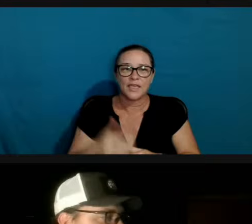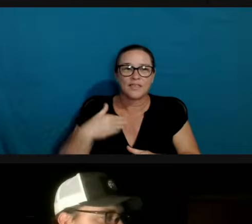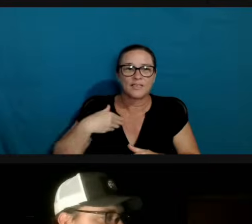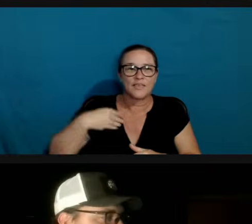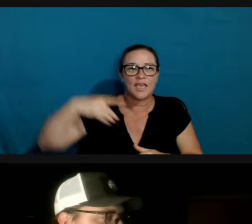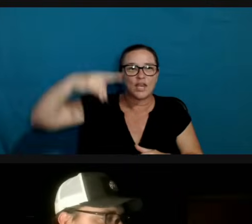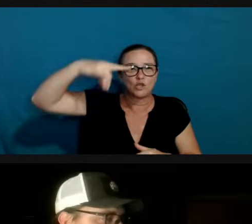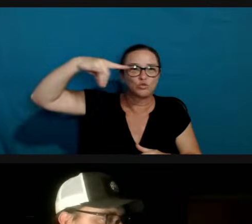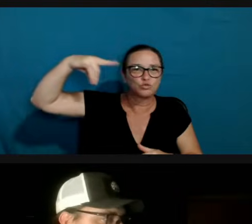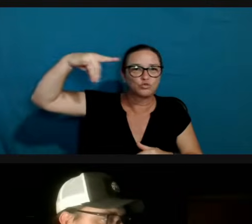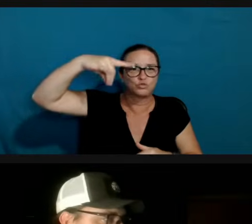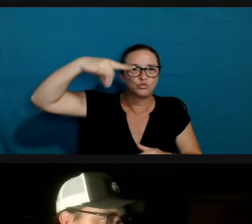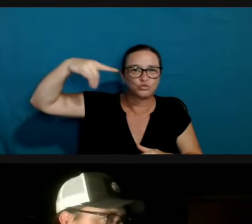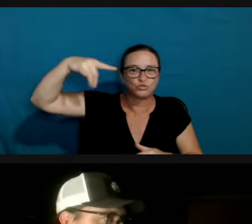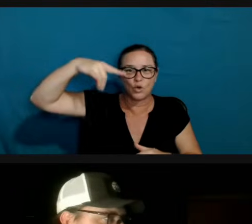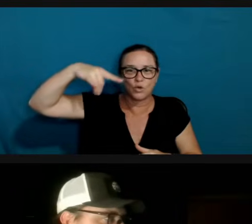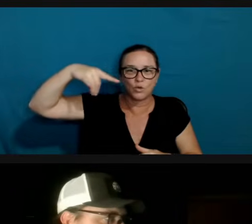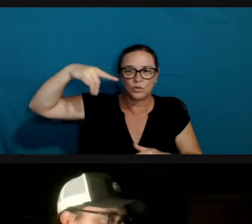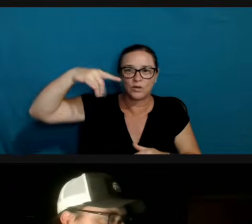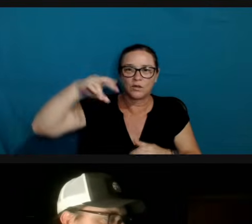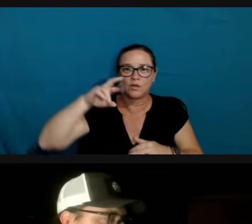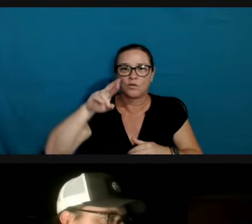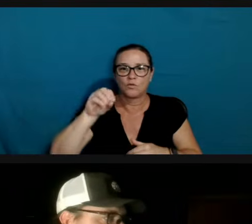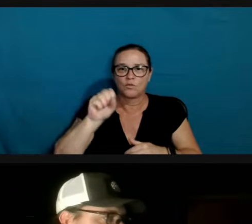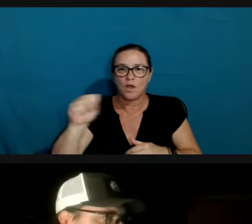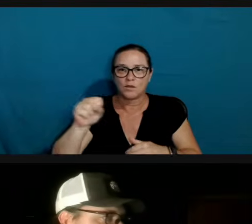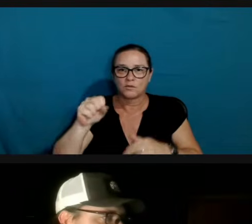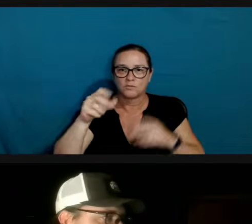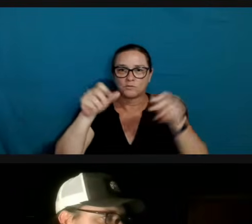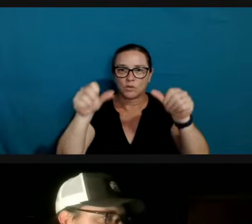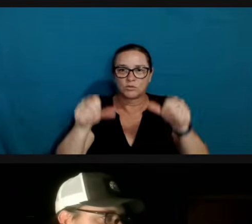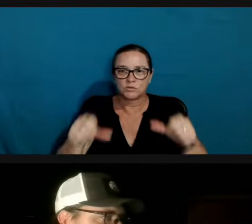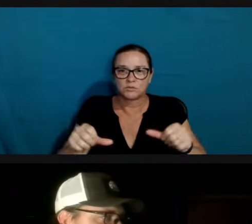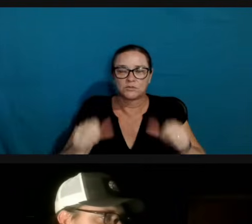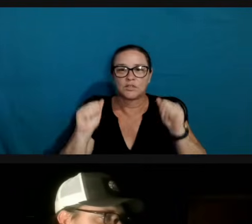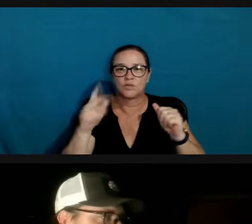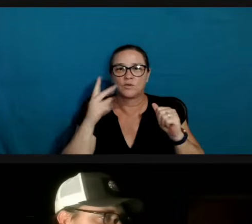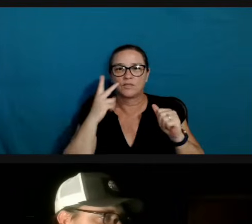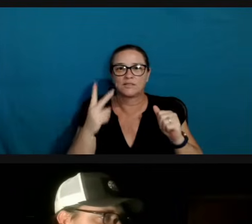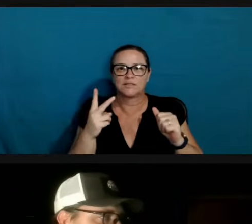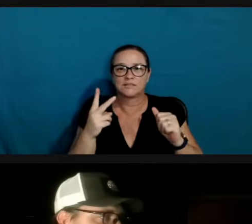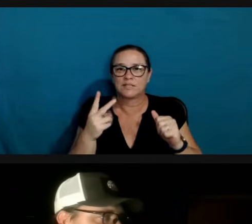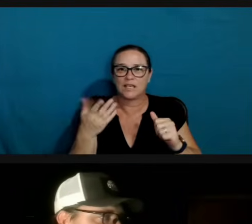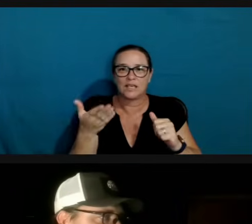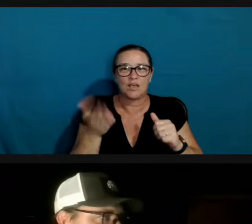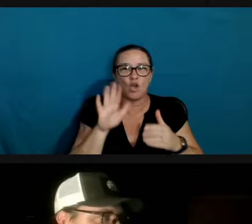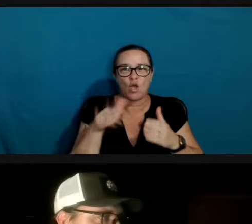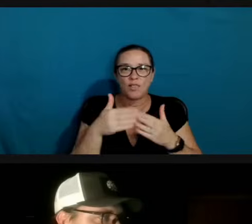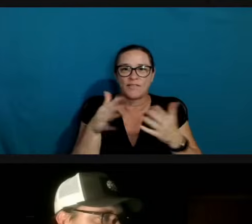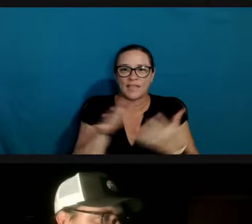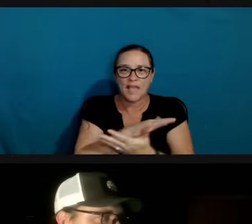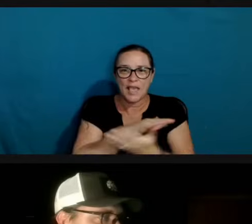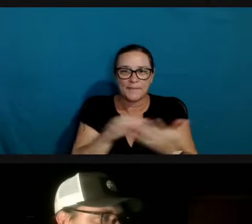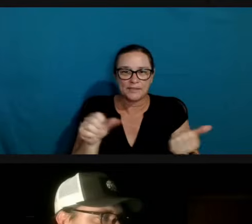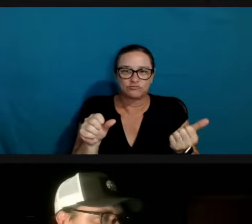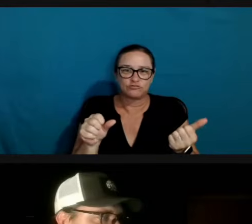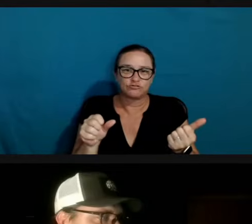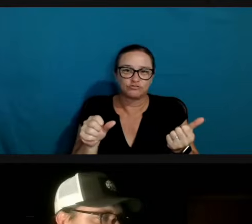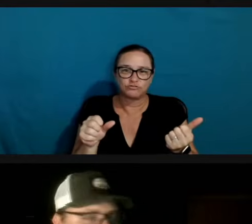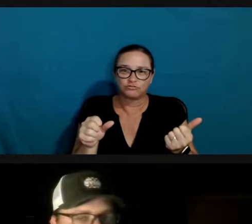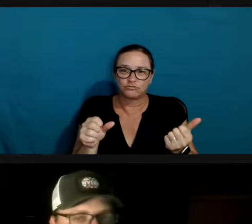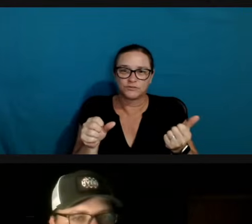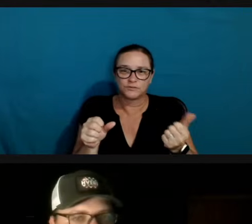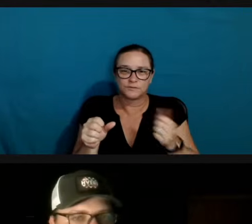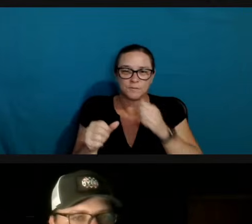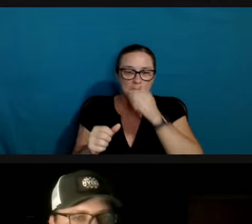it. Ross posted. And you can see just all of that damage, and just, you